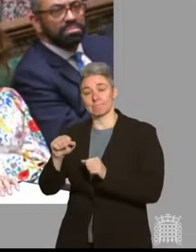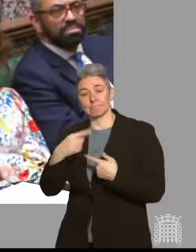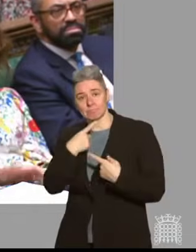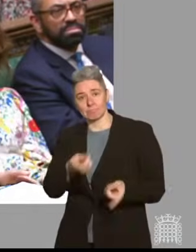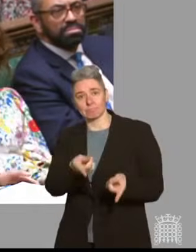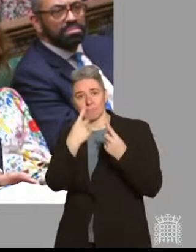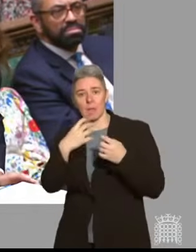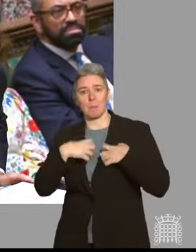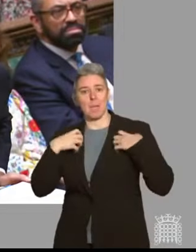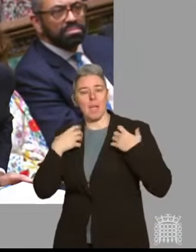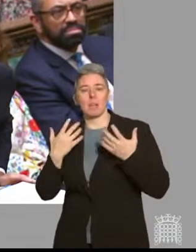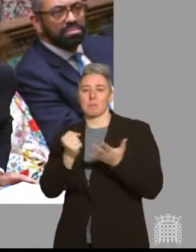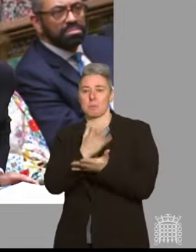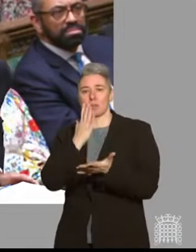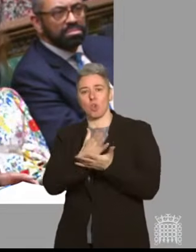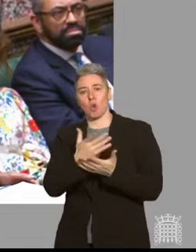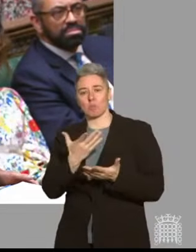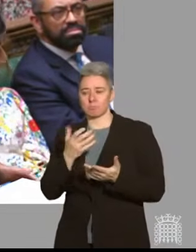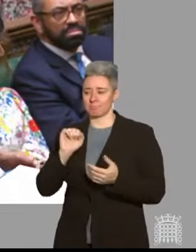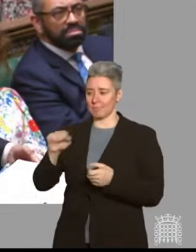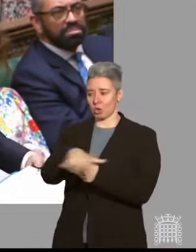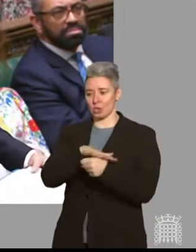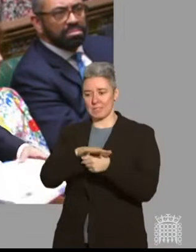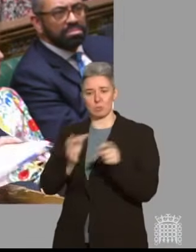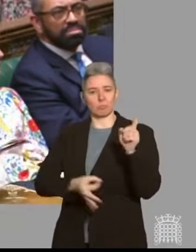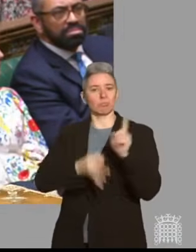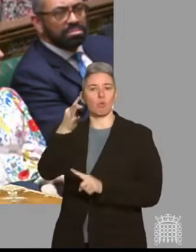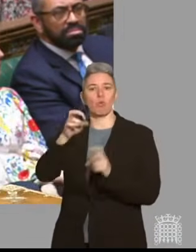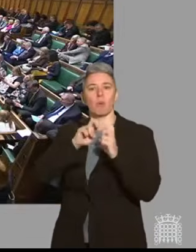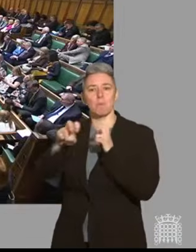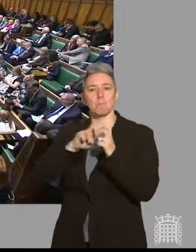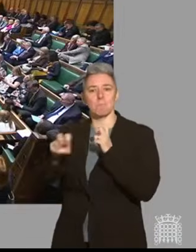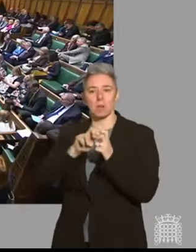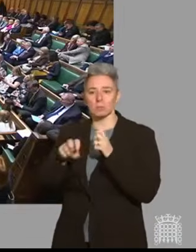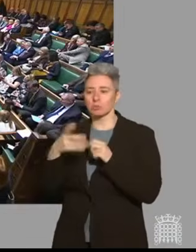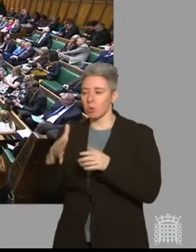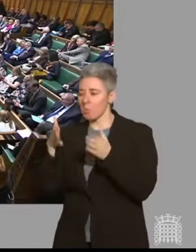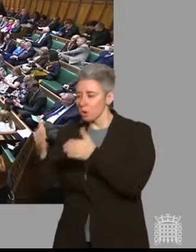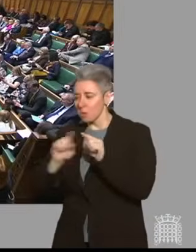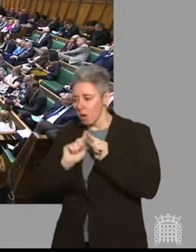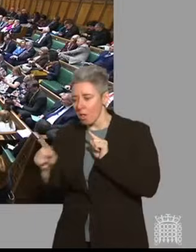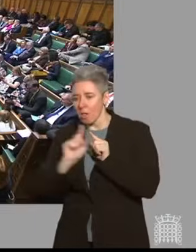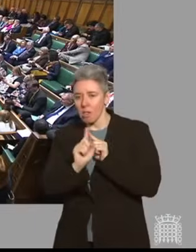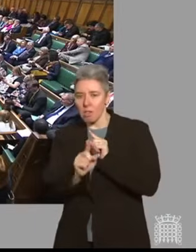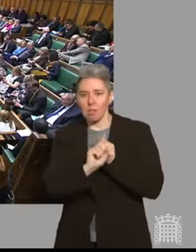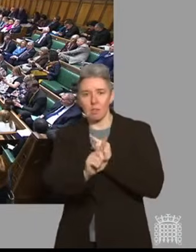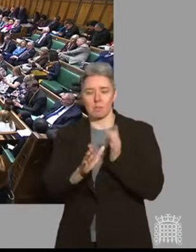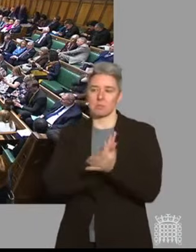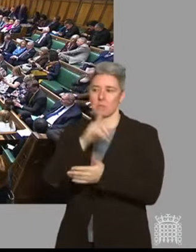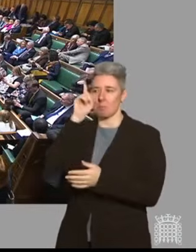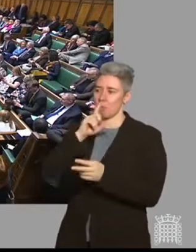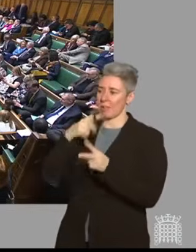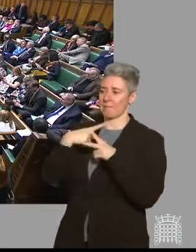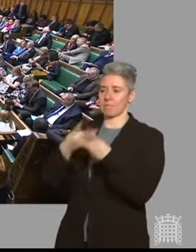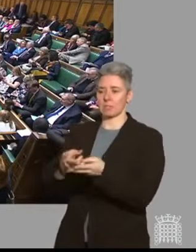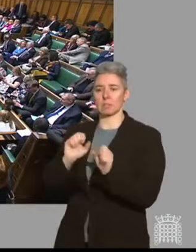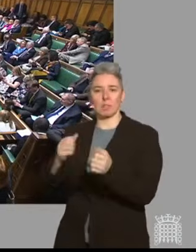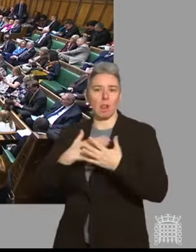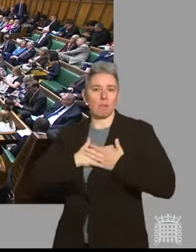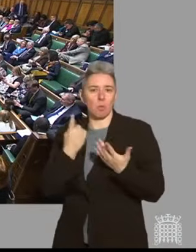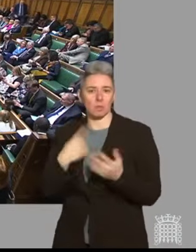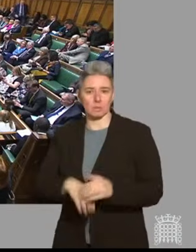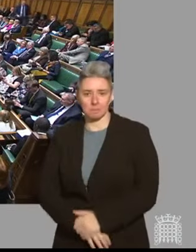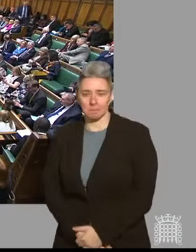make sure that people can see their loved ones at a distressing time. Thank you, Mr. Speaker. On the weekend, the people of South Wales marched